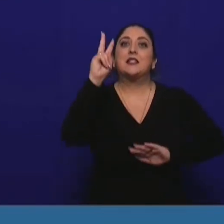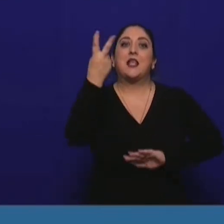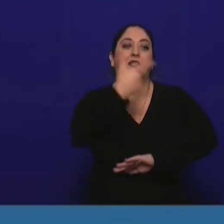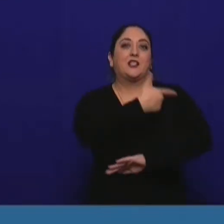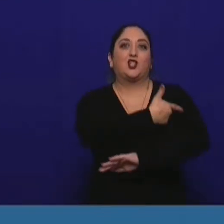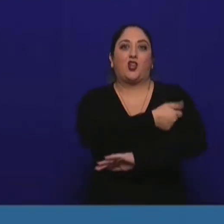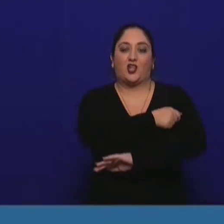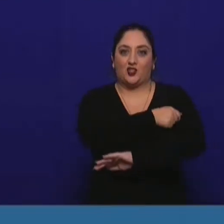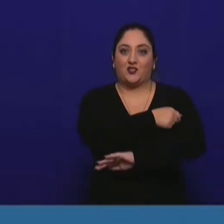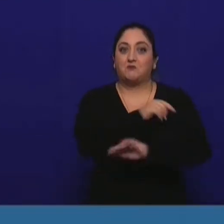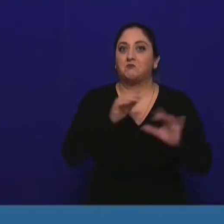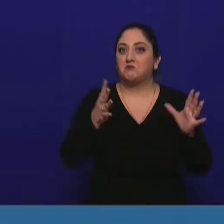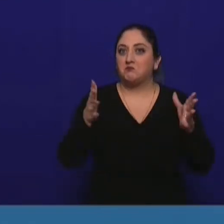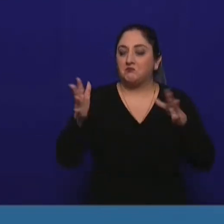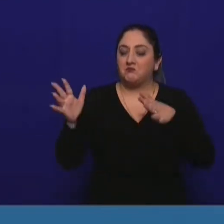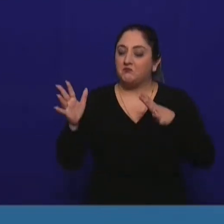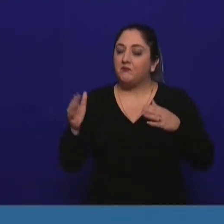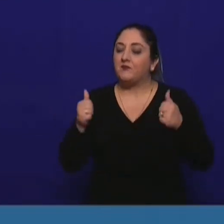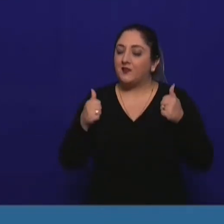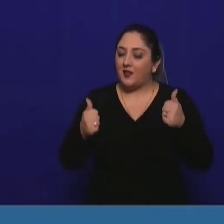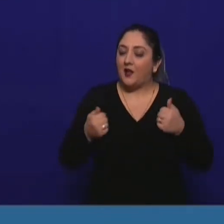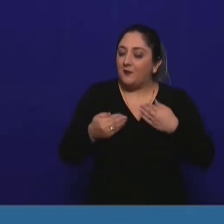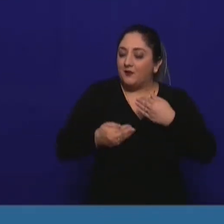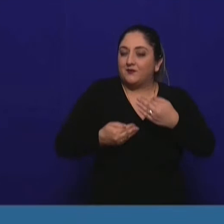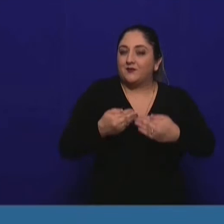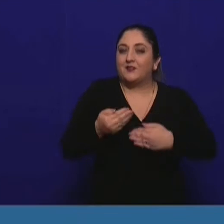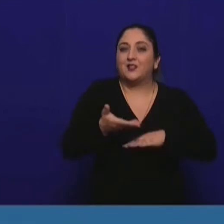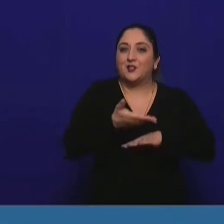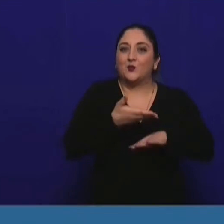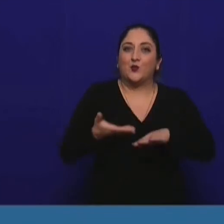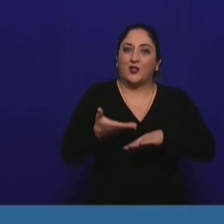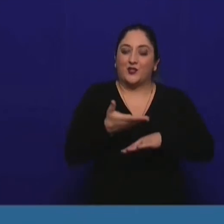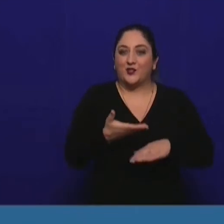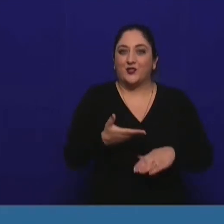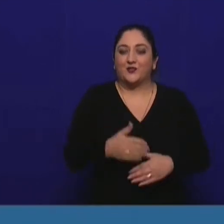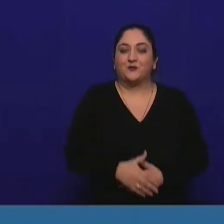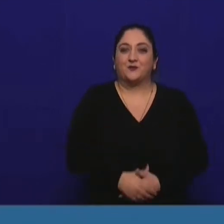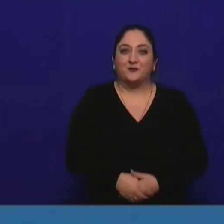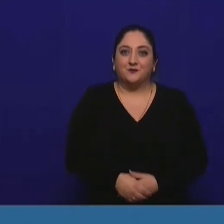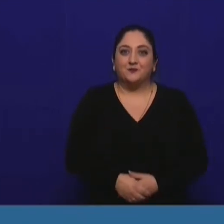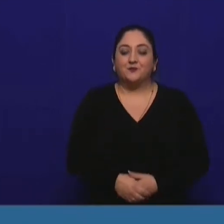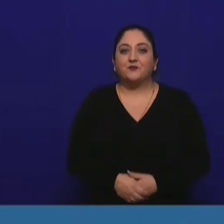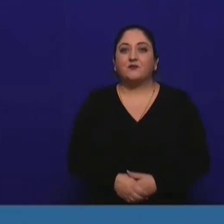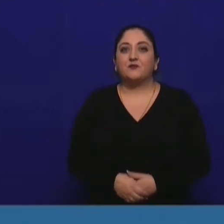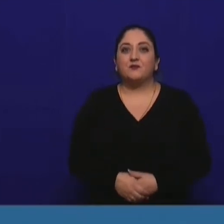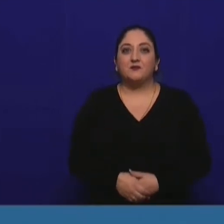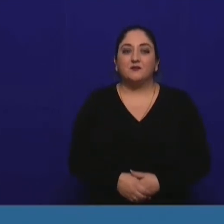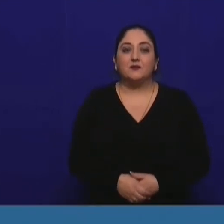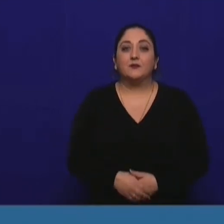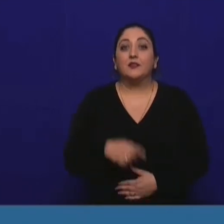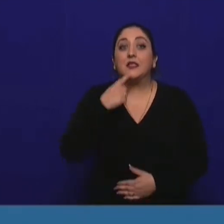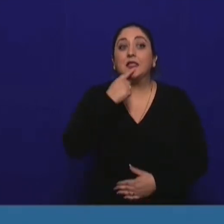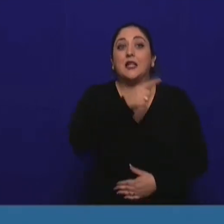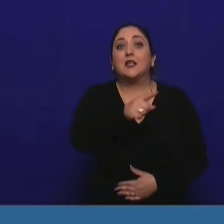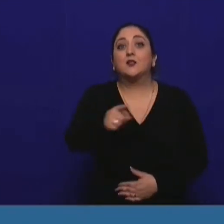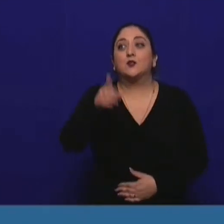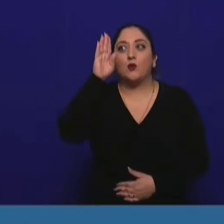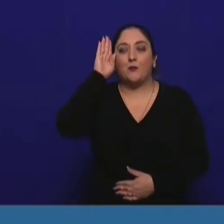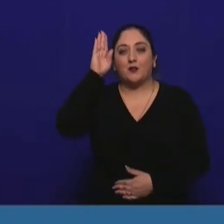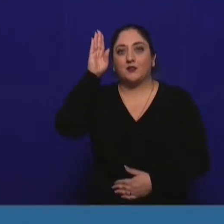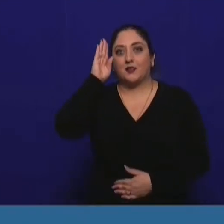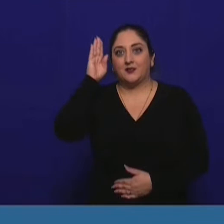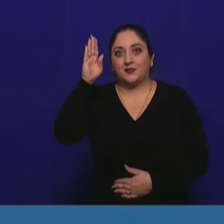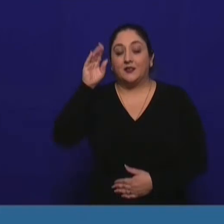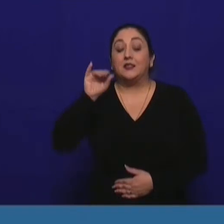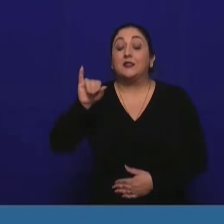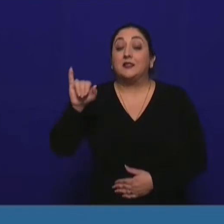u dan jawgura tajjeb ukoll fil-sitwazzjoni li qegħdin ta' din il-pandemija. Nappella lil kulħadd li kull